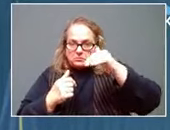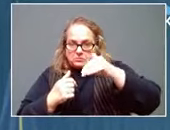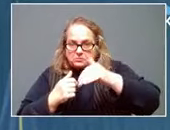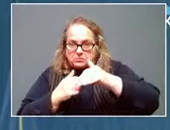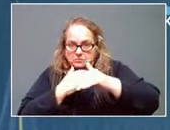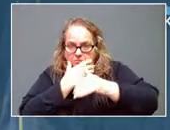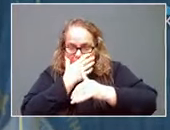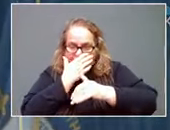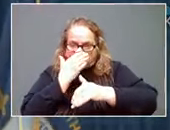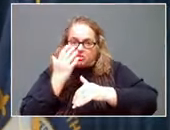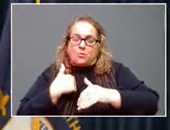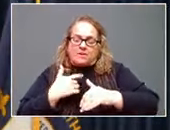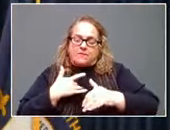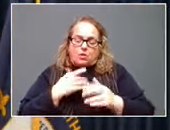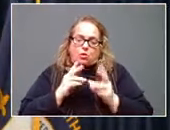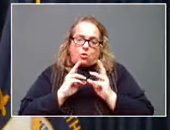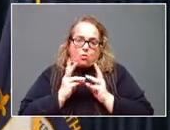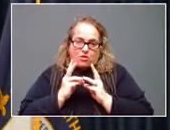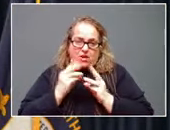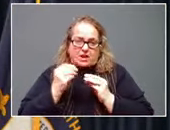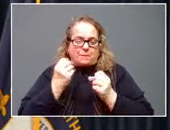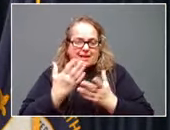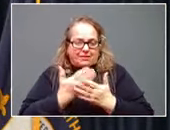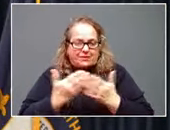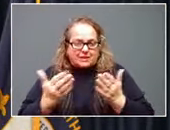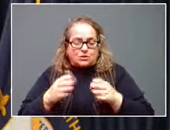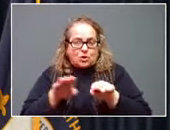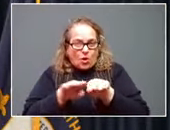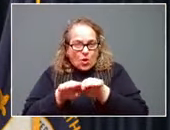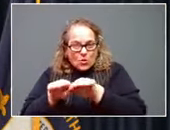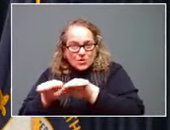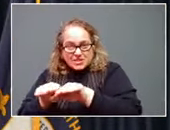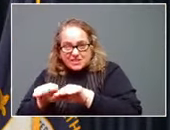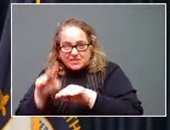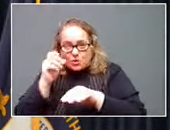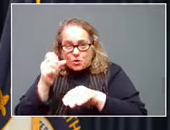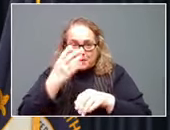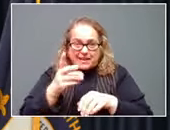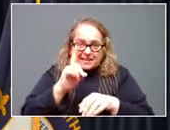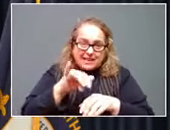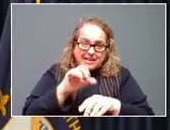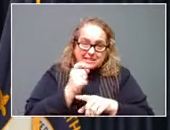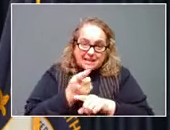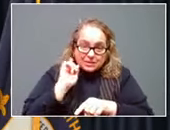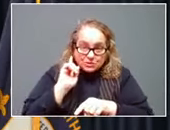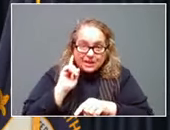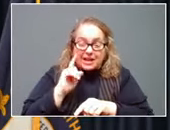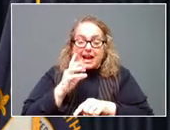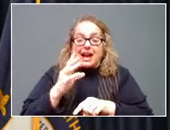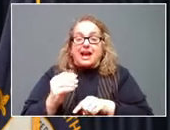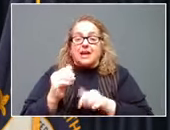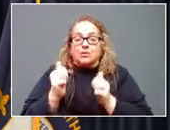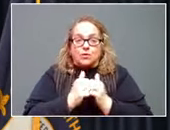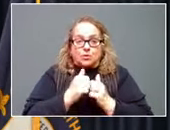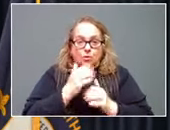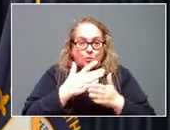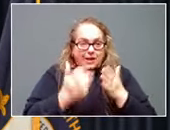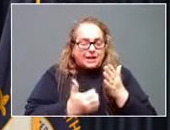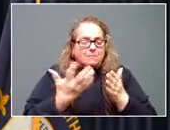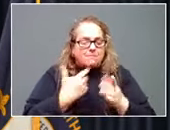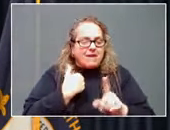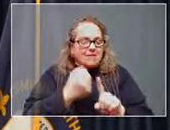weather and a lot of things closing for a number of days last week and into the weekend did have an impact that